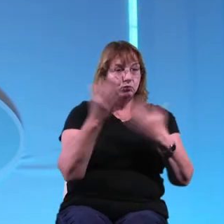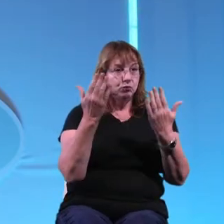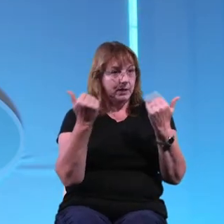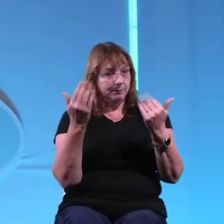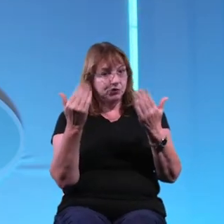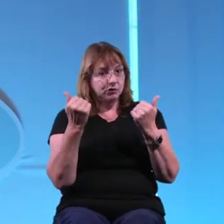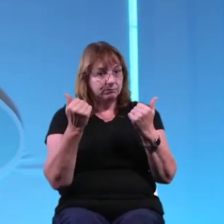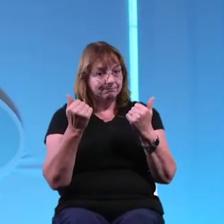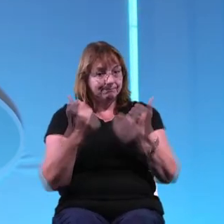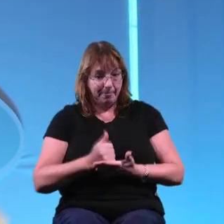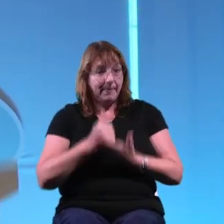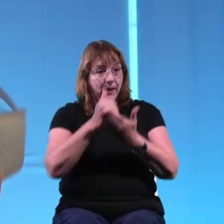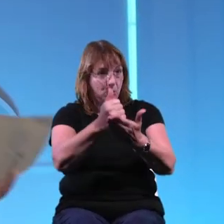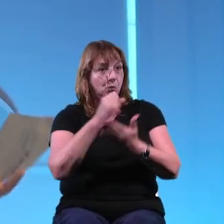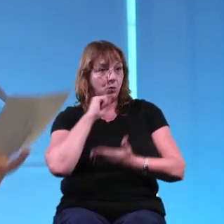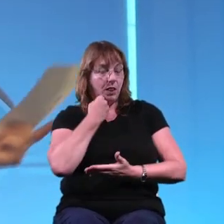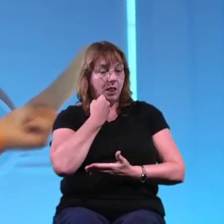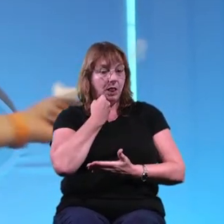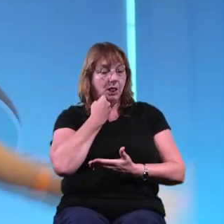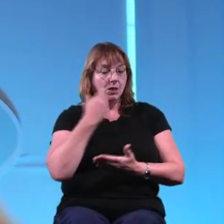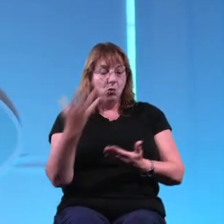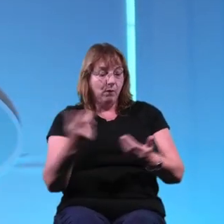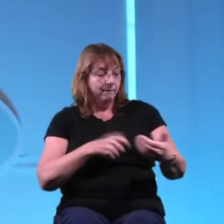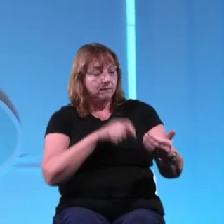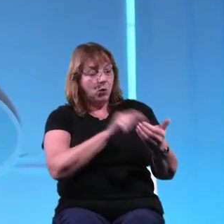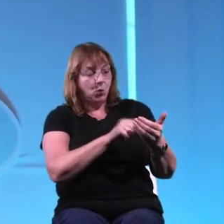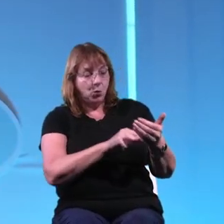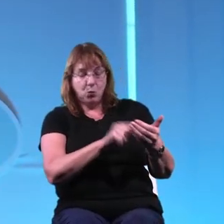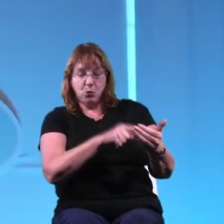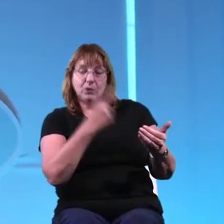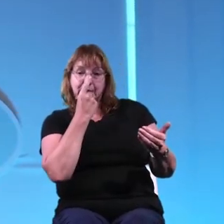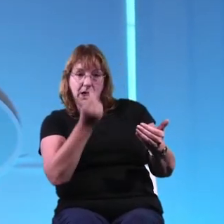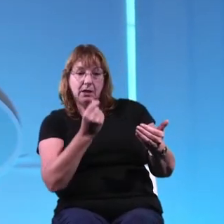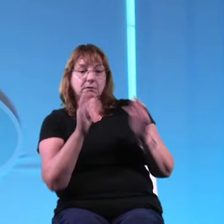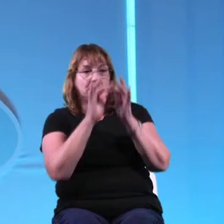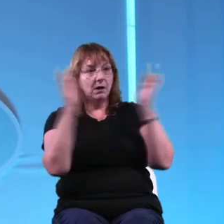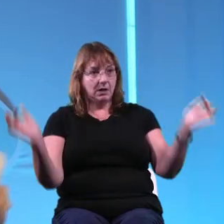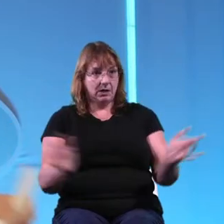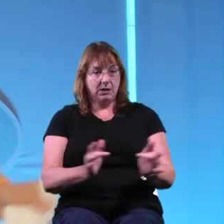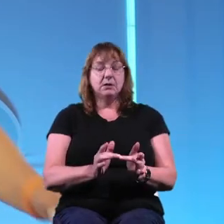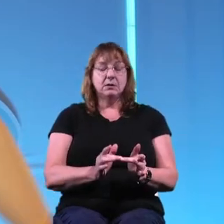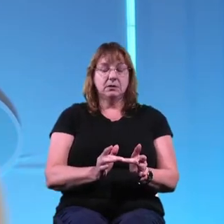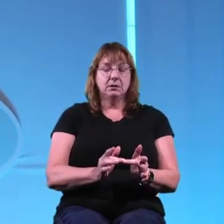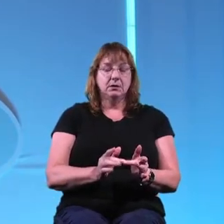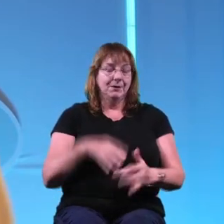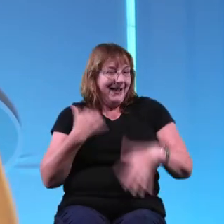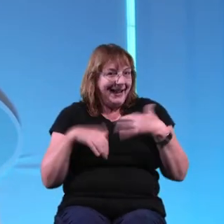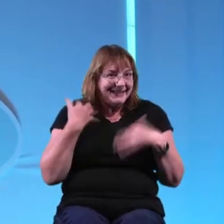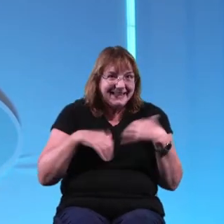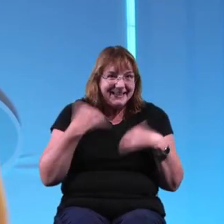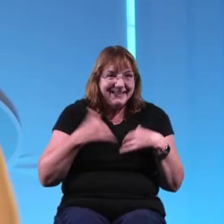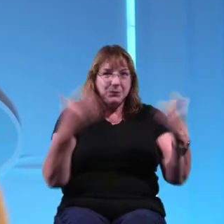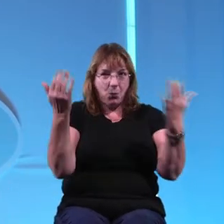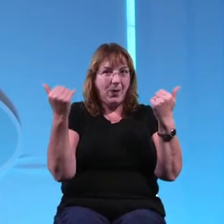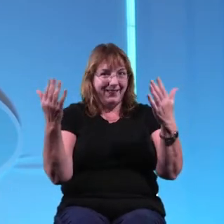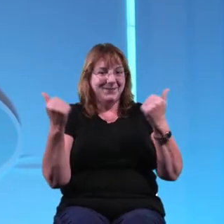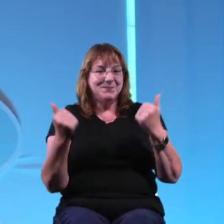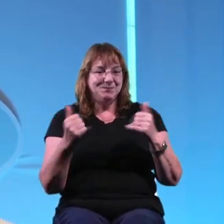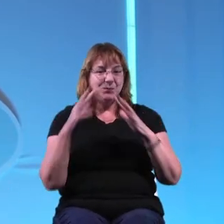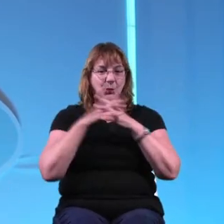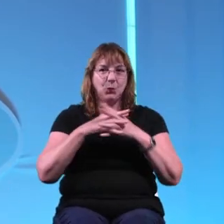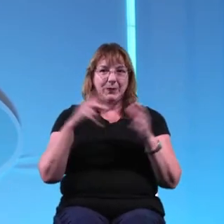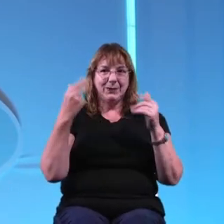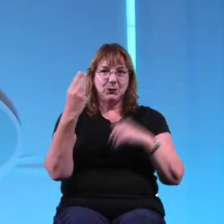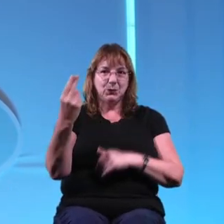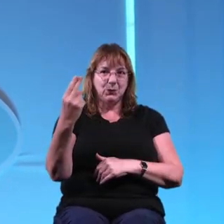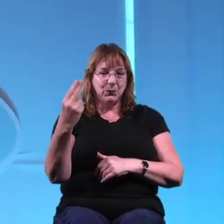and they can help you out. Or if you have a smartphone or a laptop, then you can do it online. But we're really excited to welcome you to Week 2, Children